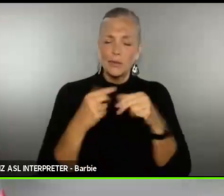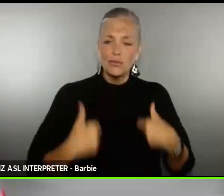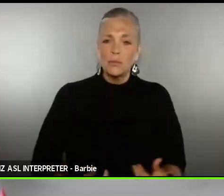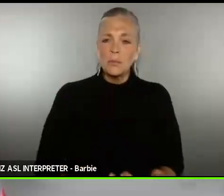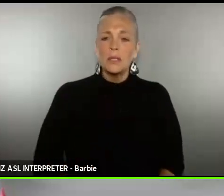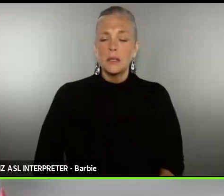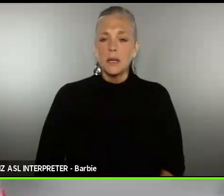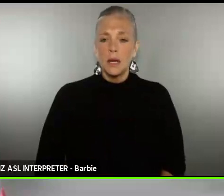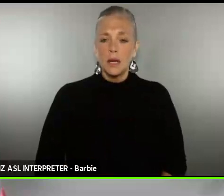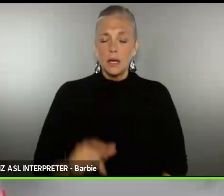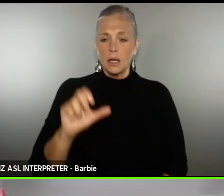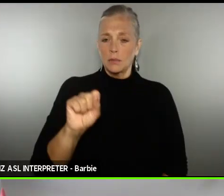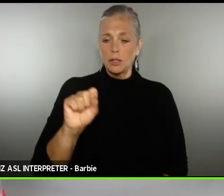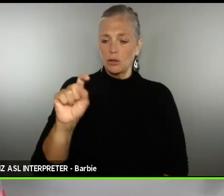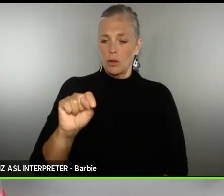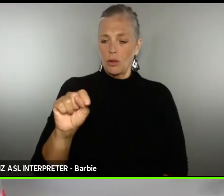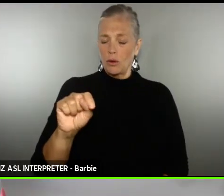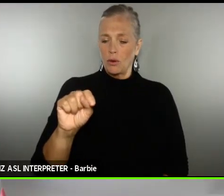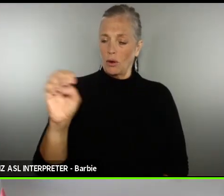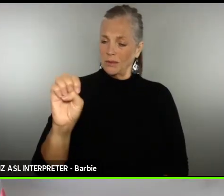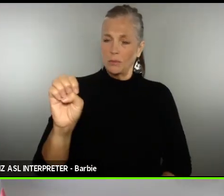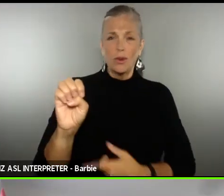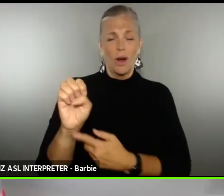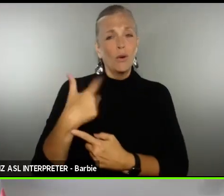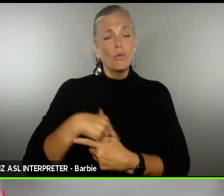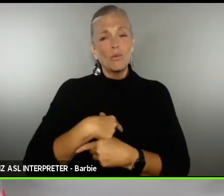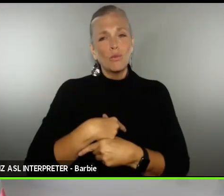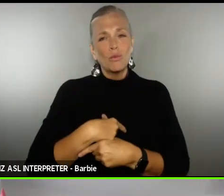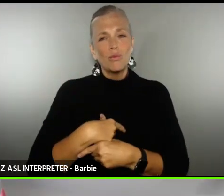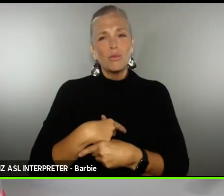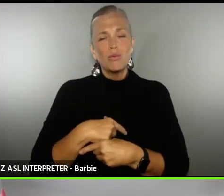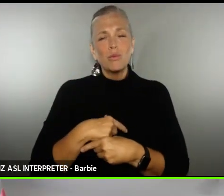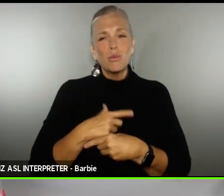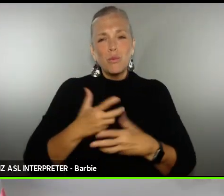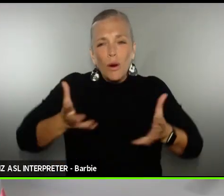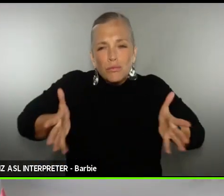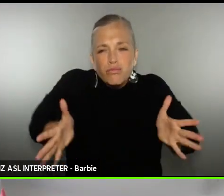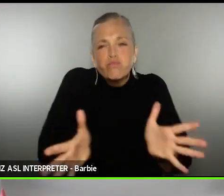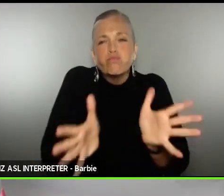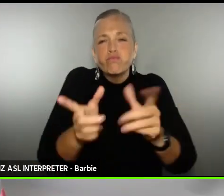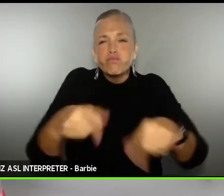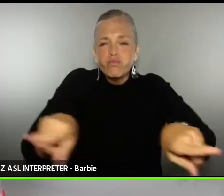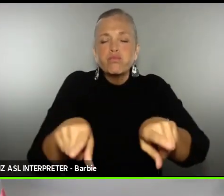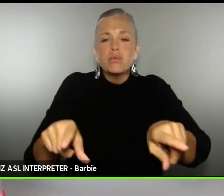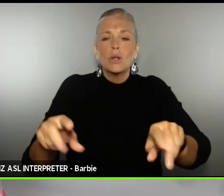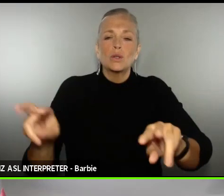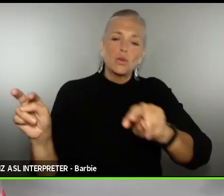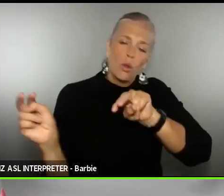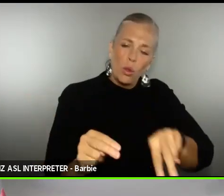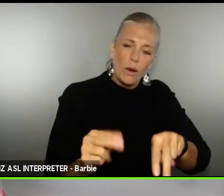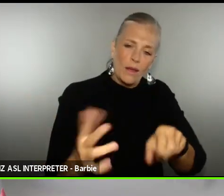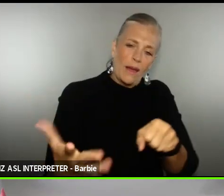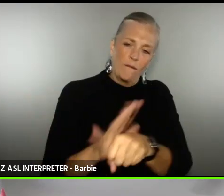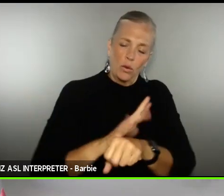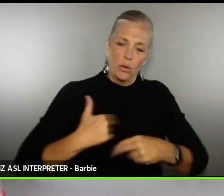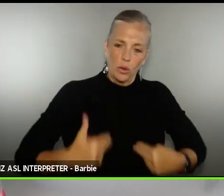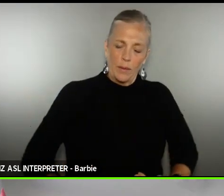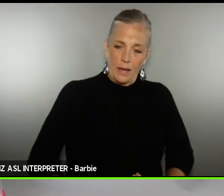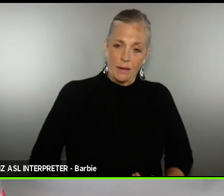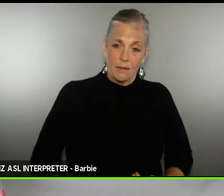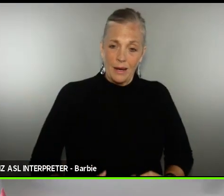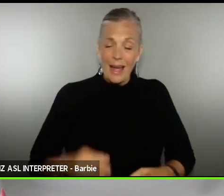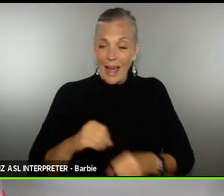Ensemble, we are compelling everyone to encompass and look at our full humanity, whether that is in your mission. If that's not in your mission explicitly,